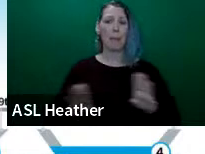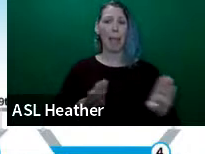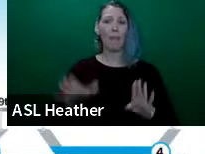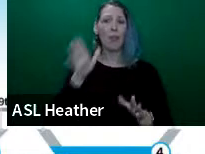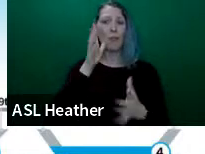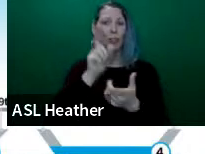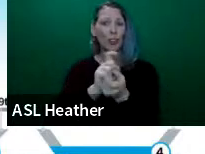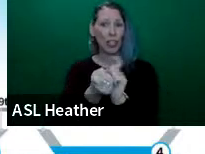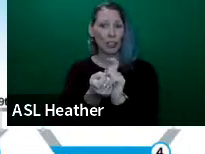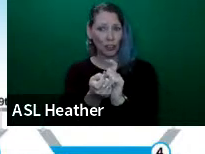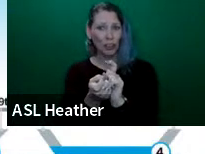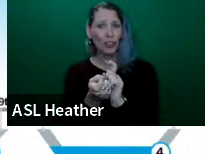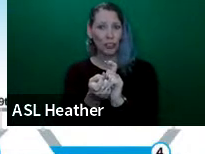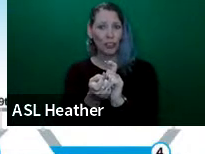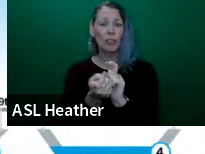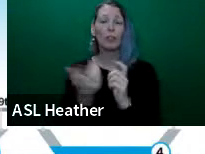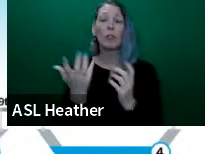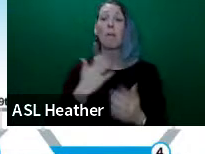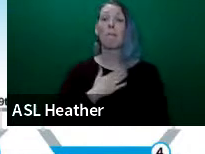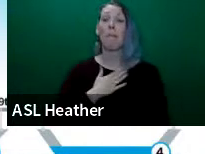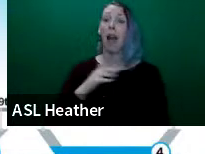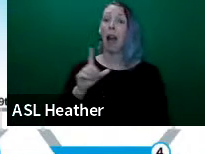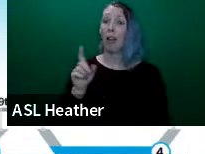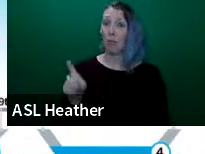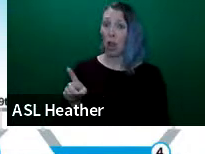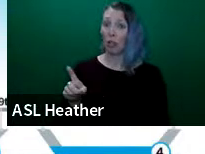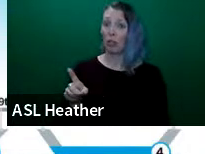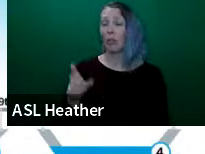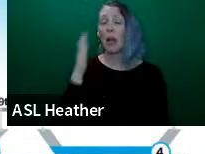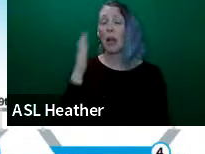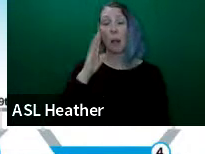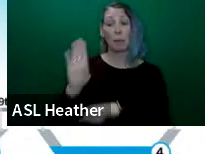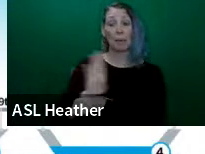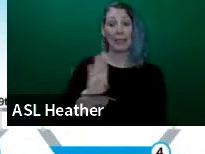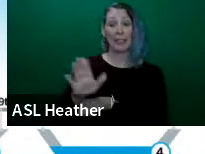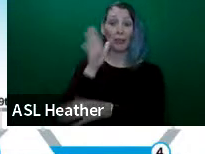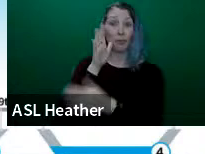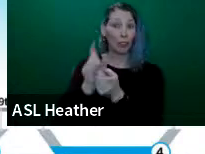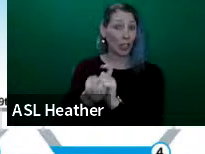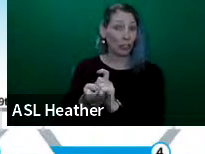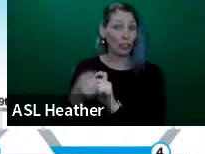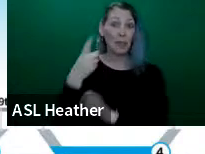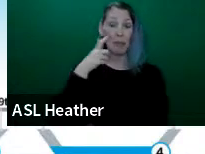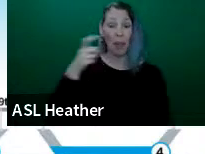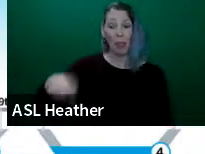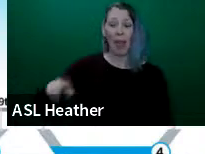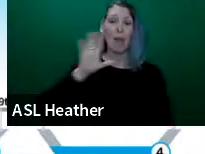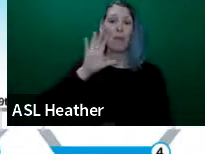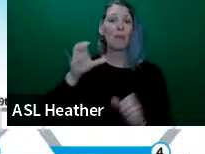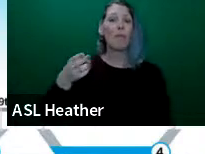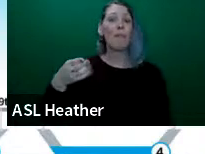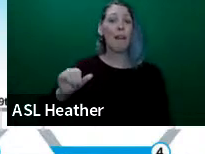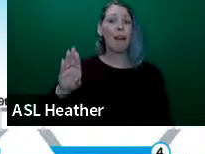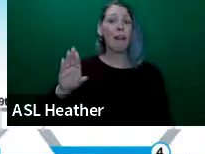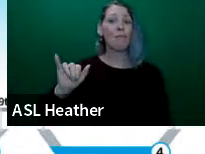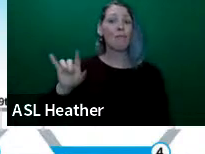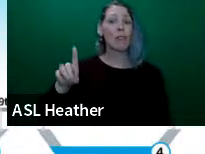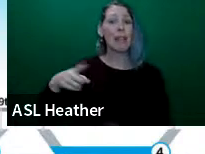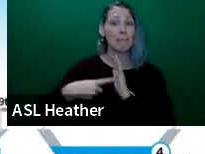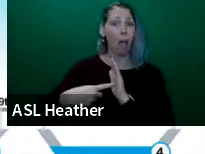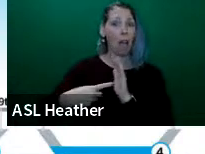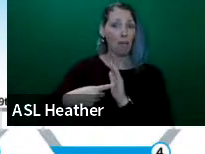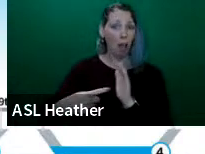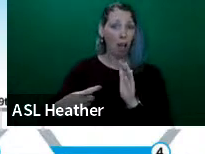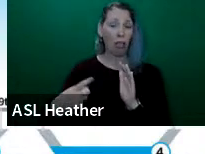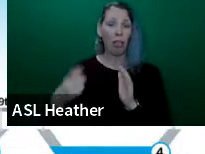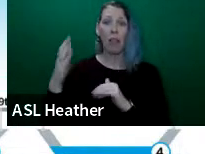bit. And so my question is I know businesses will shift because they're going to do hybrid models rather than